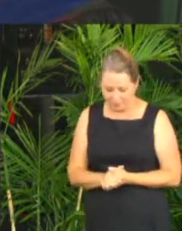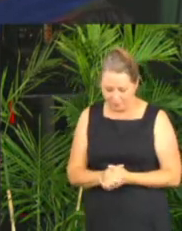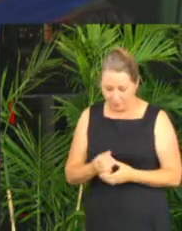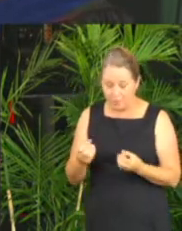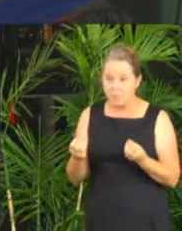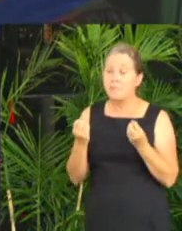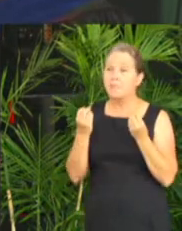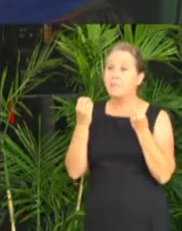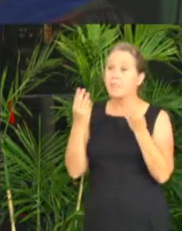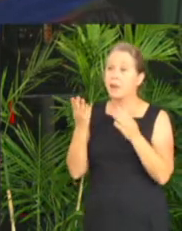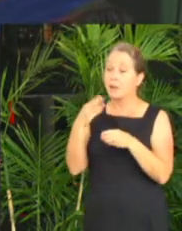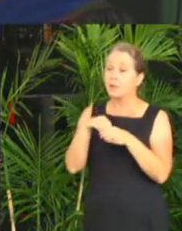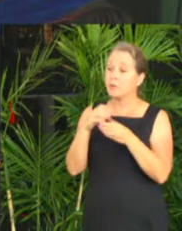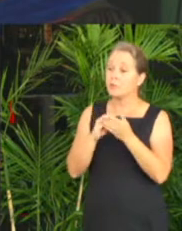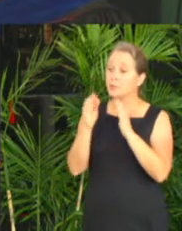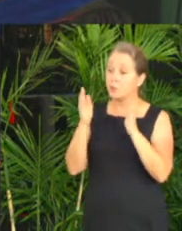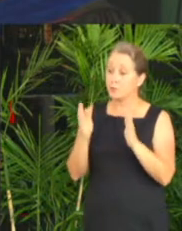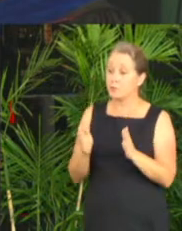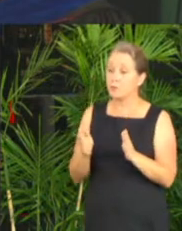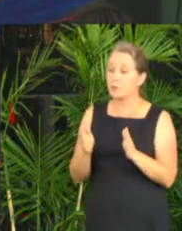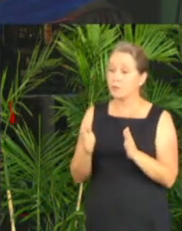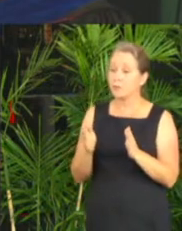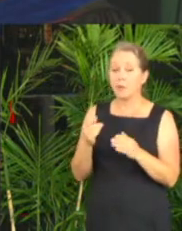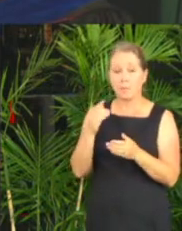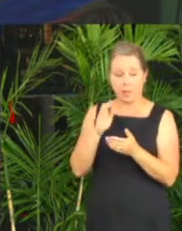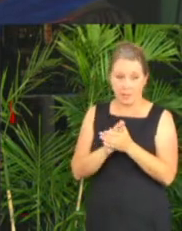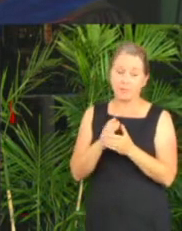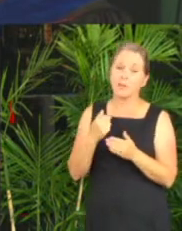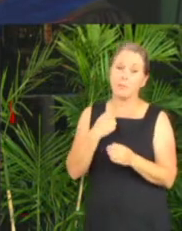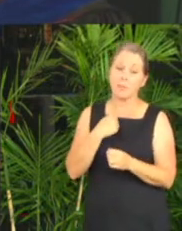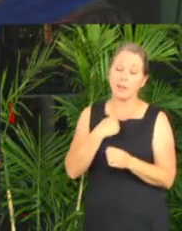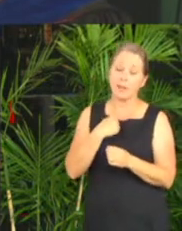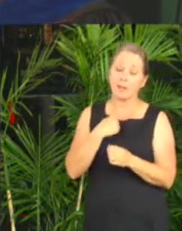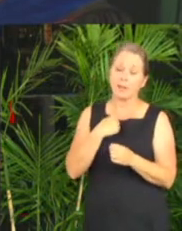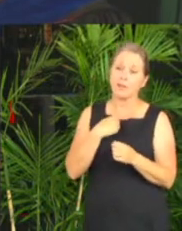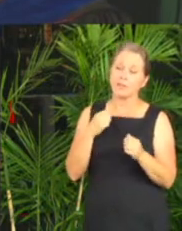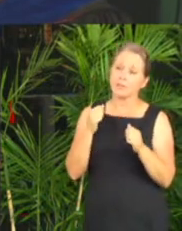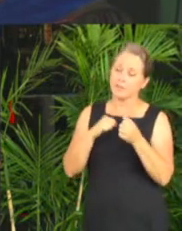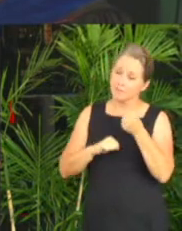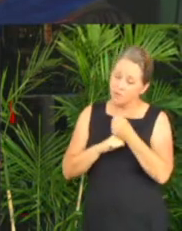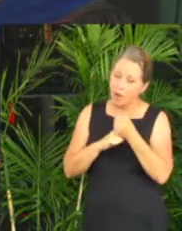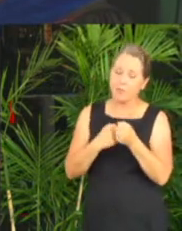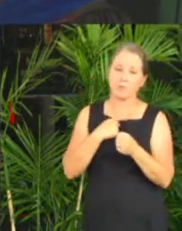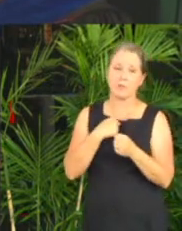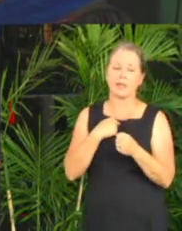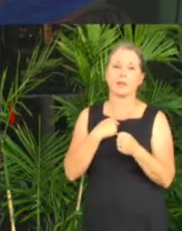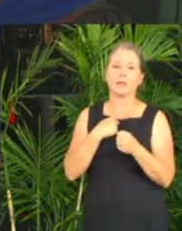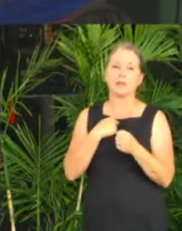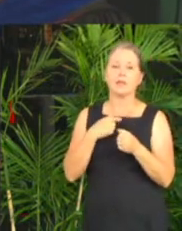many, including students, believed in me, fought for me, and gave me a chance.